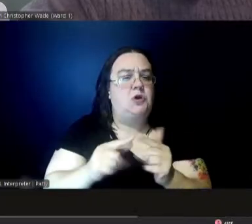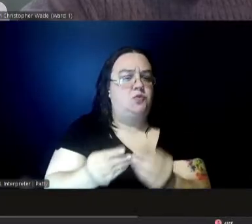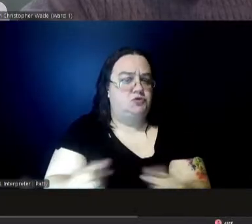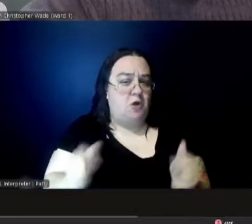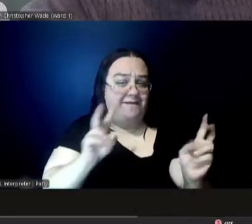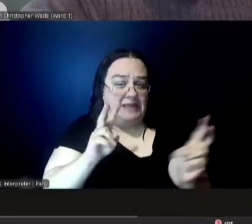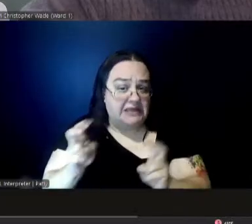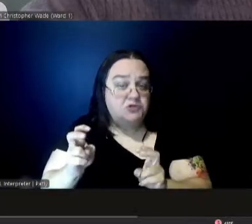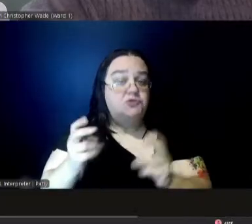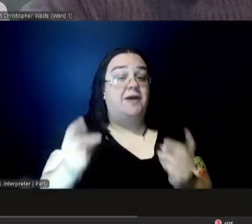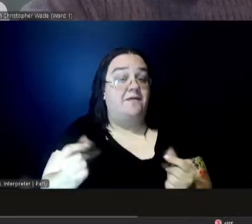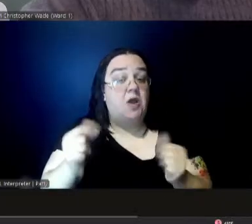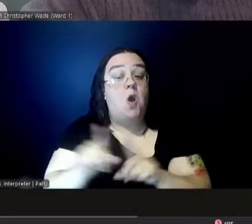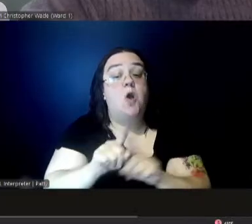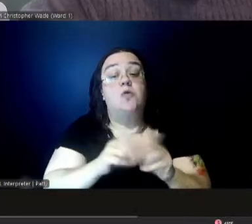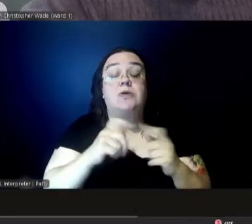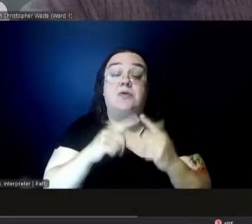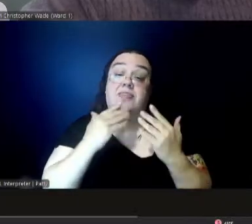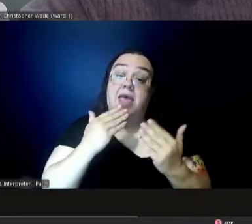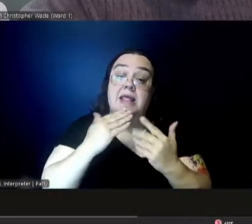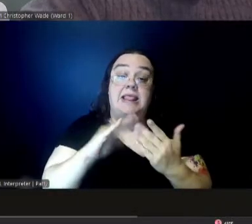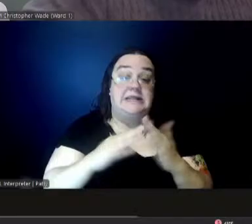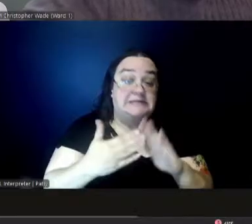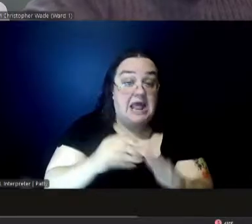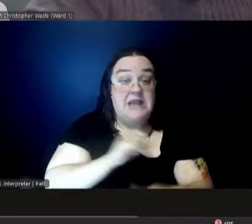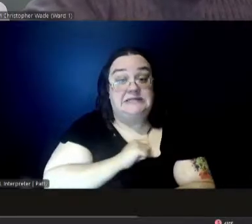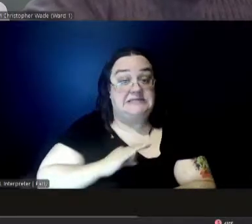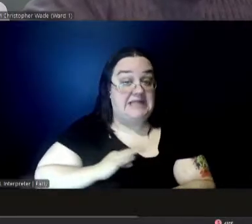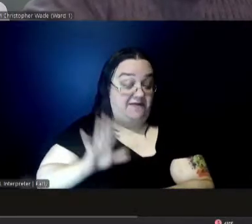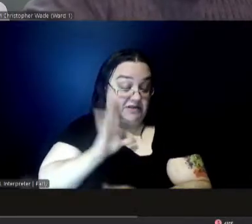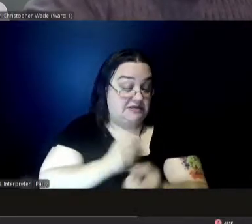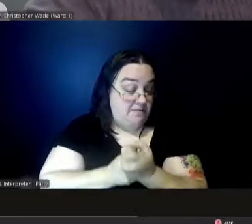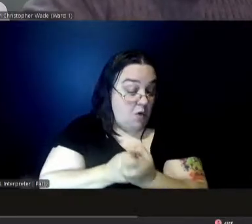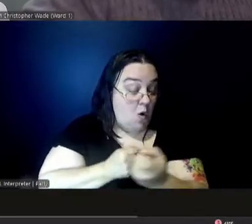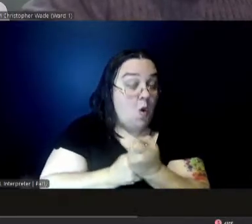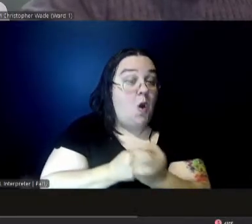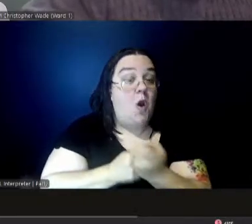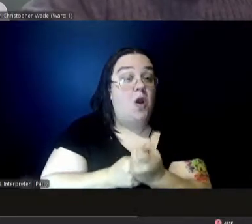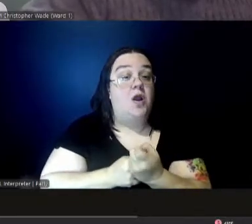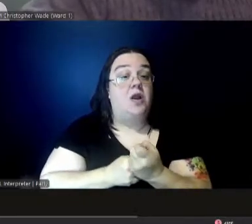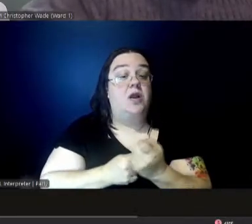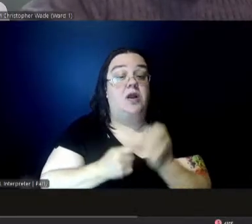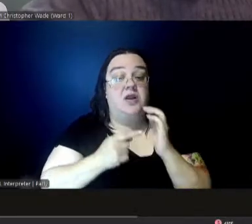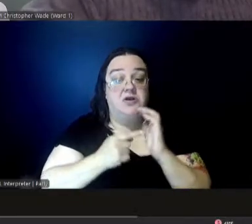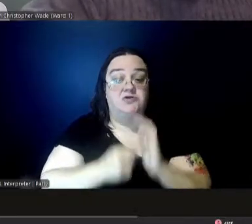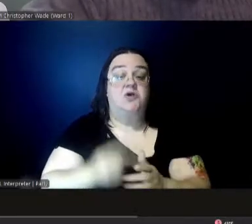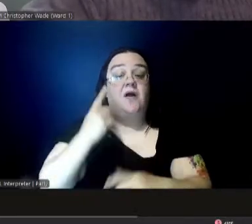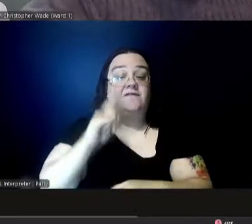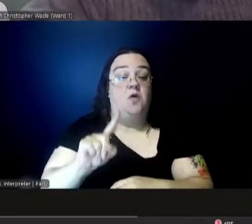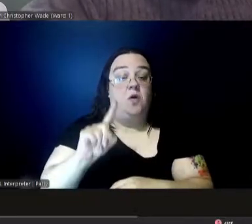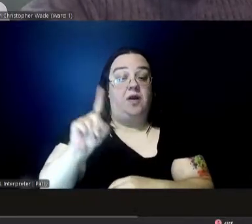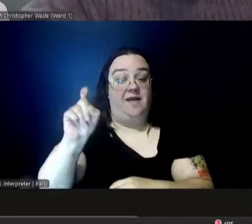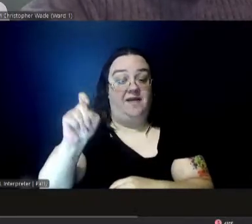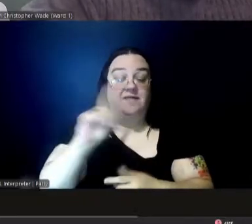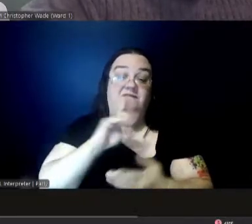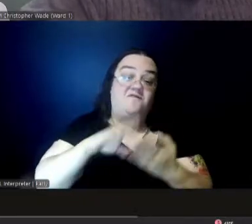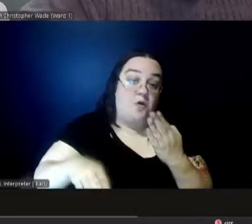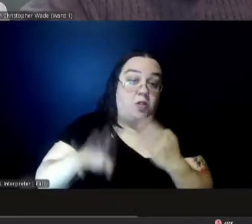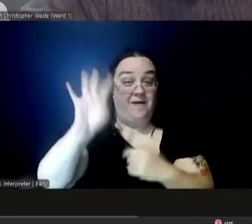to thank the town and the staff for their support. It is shown for furloughed federal employees, of which I was one until